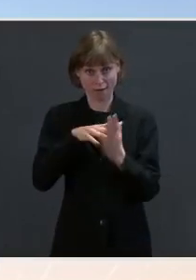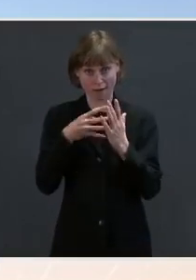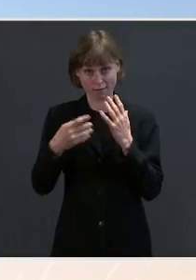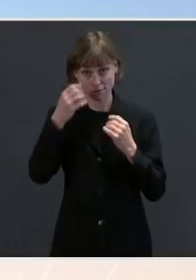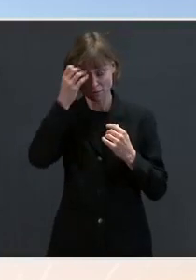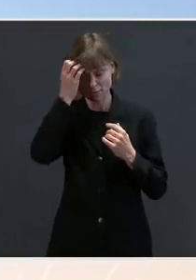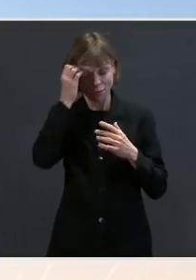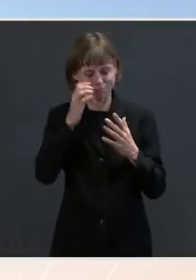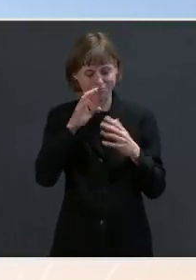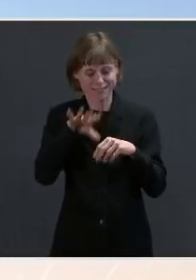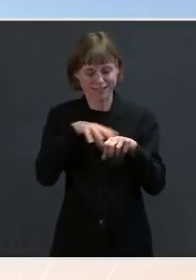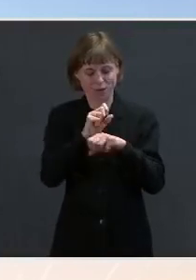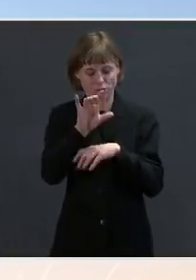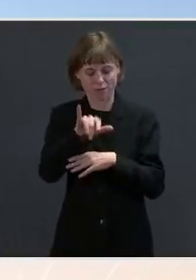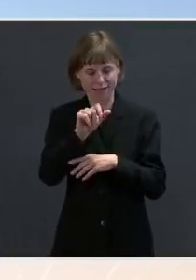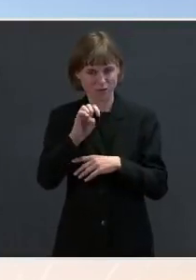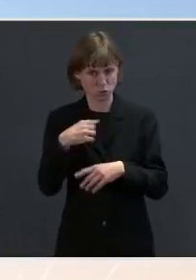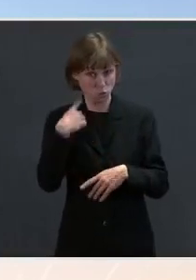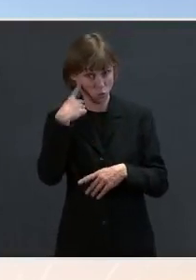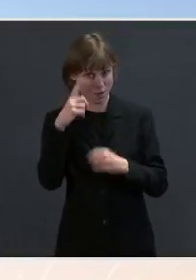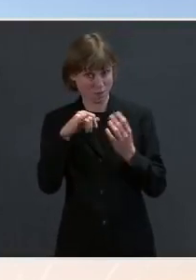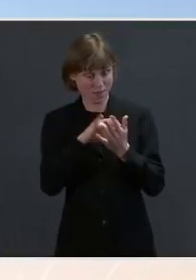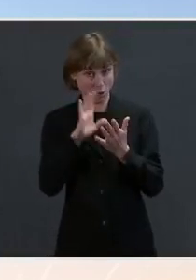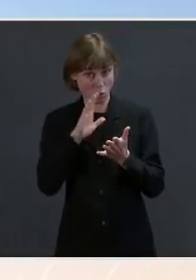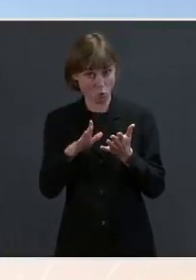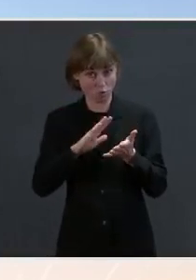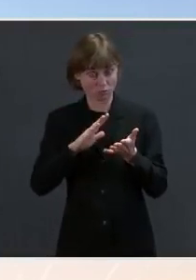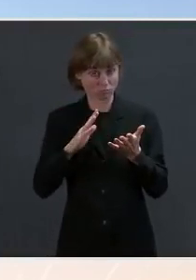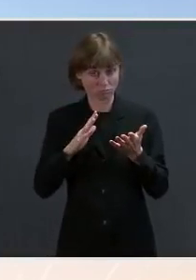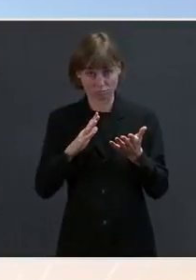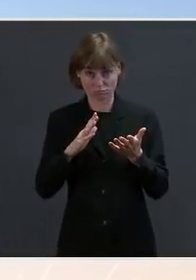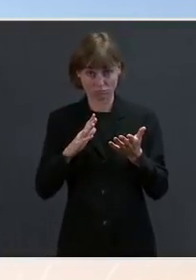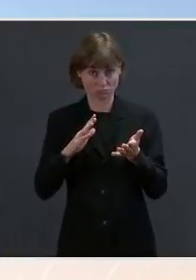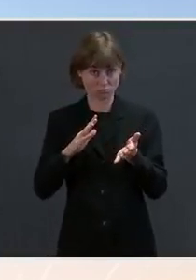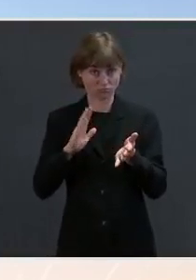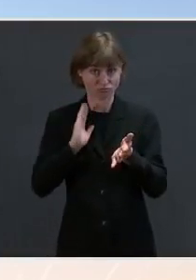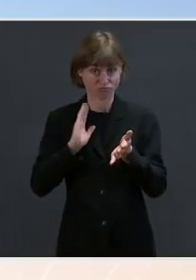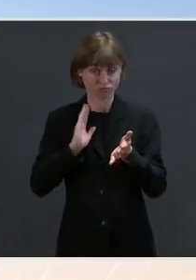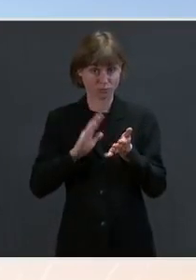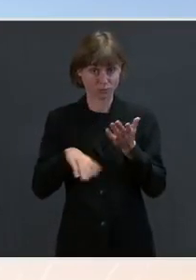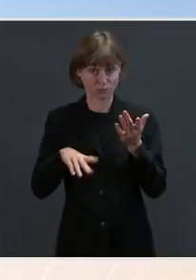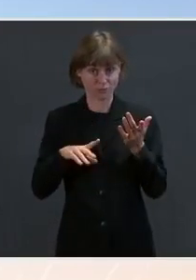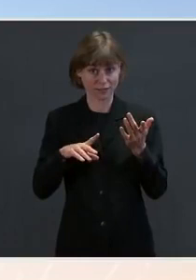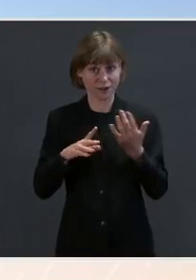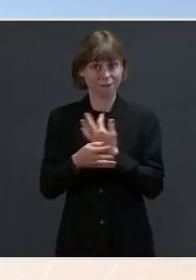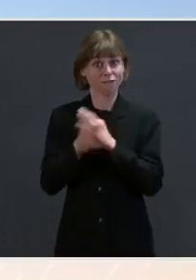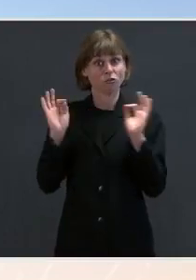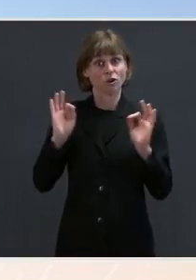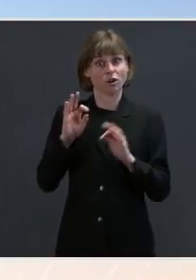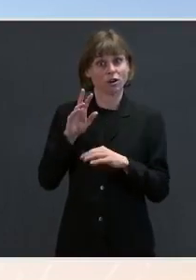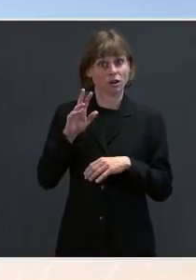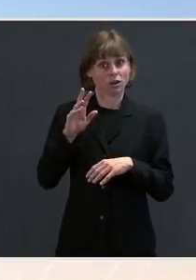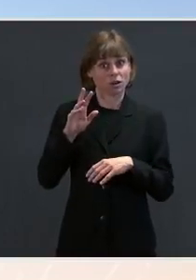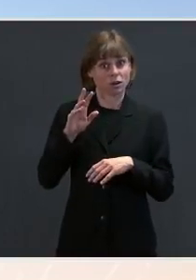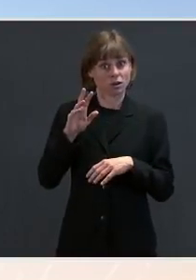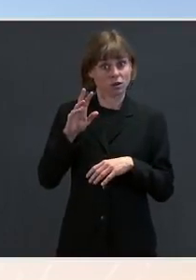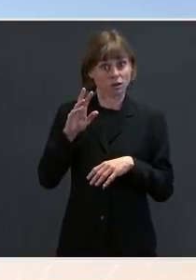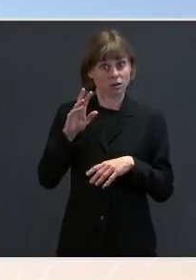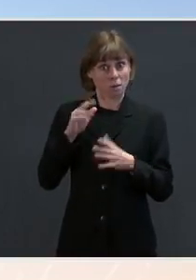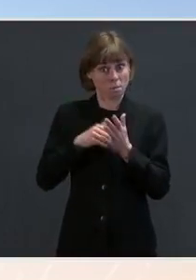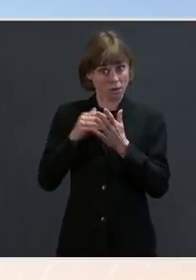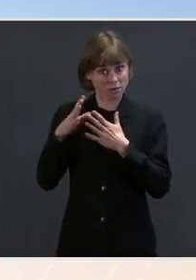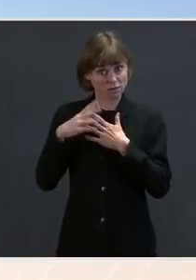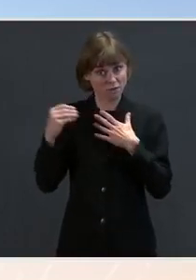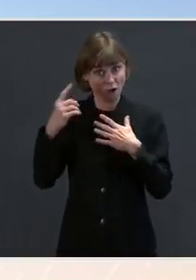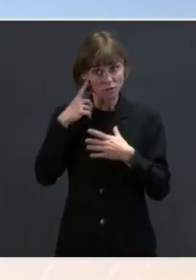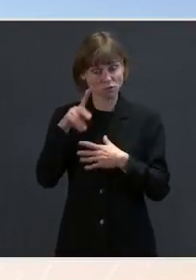that? It would free up $3.4 billion worth of funding for Puerto Ricans, whom the president repeatedly said